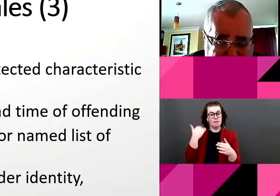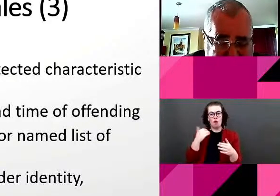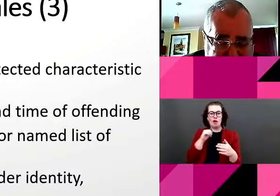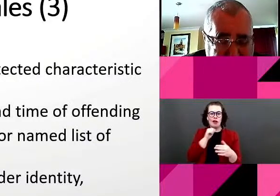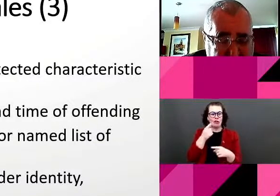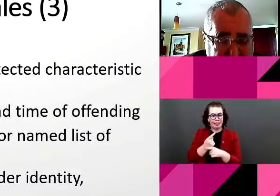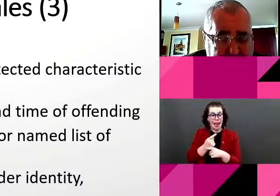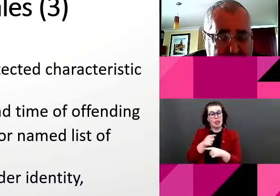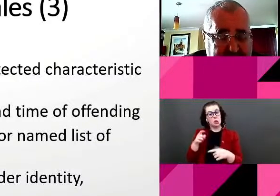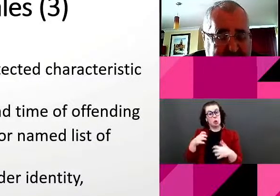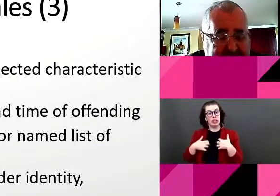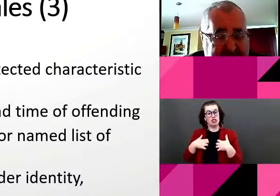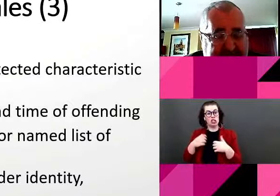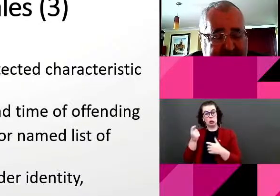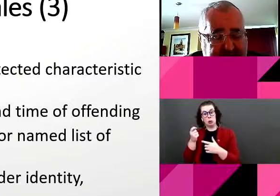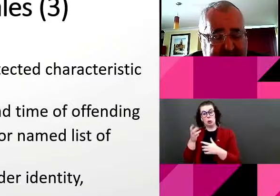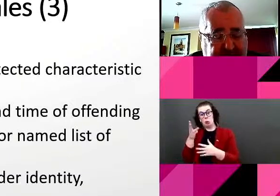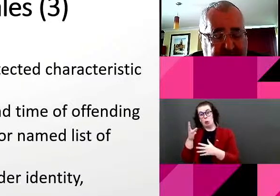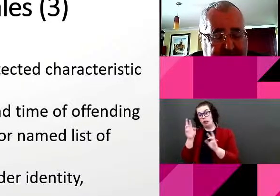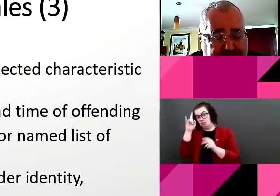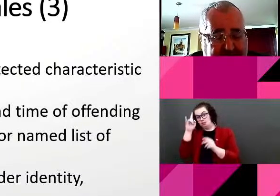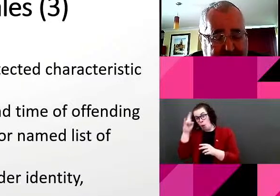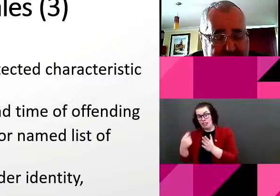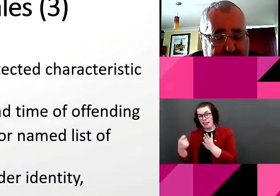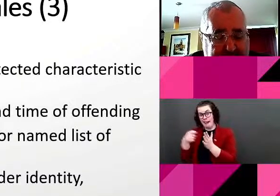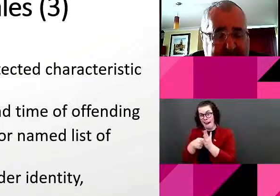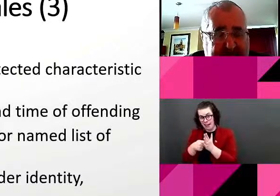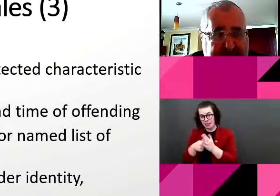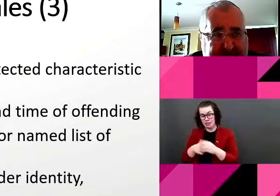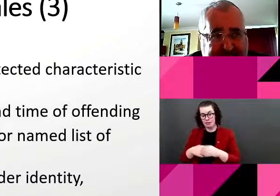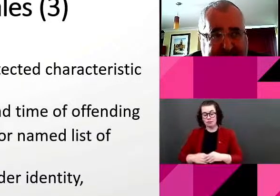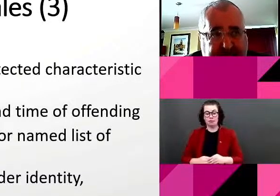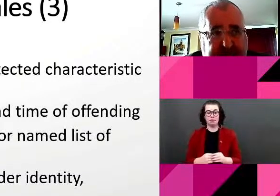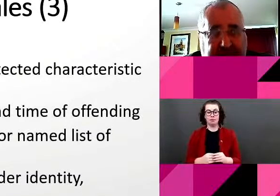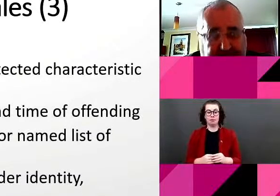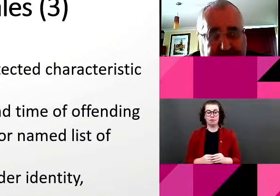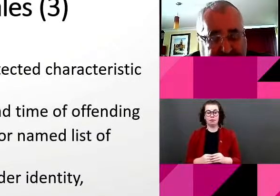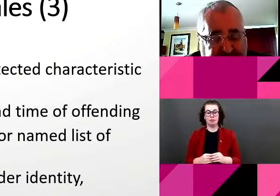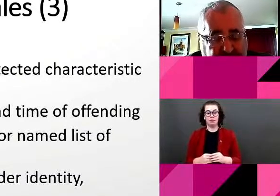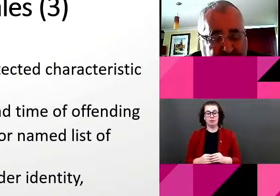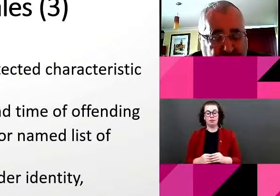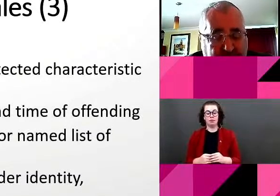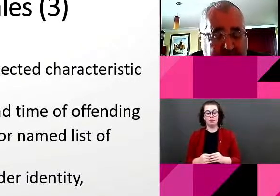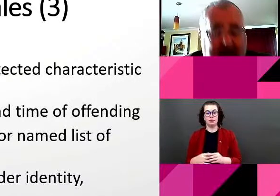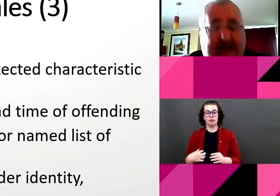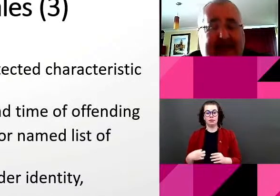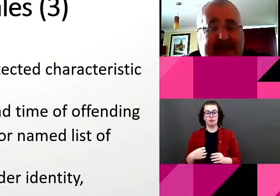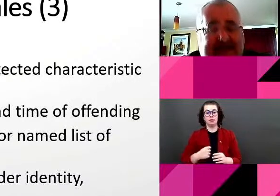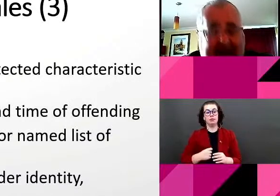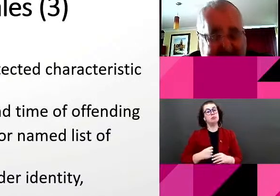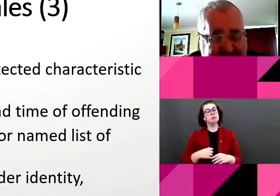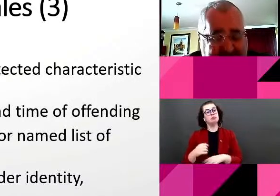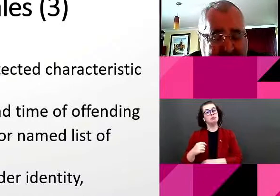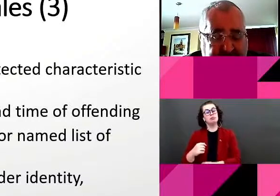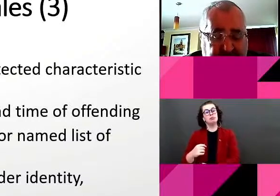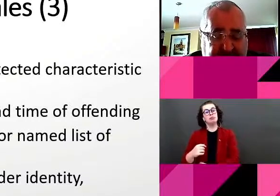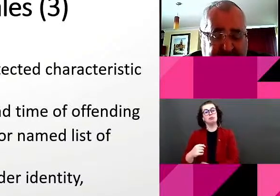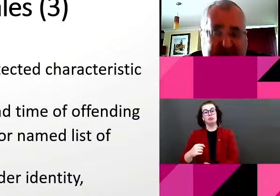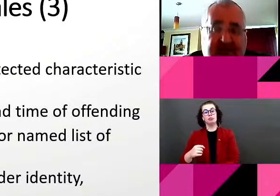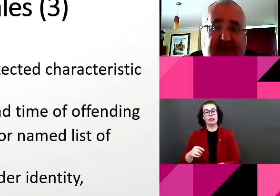that's interesting. It seems to be testing the public view on